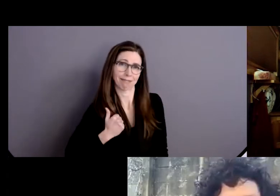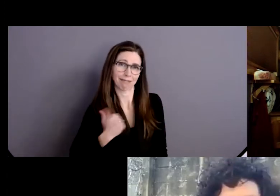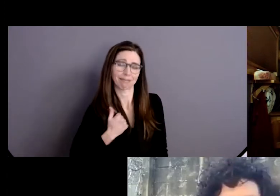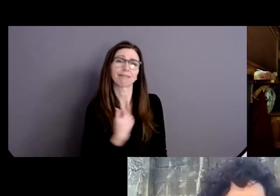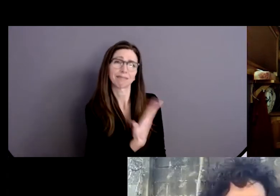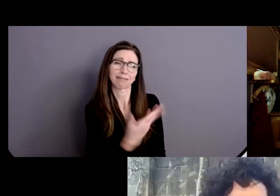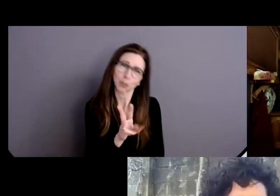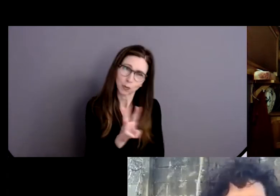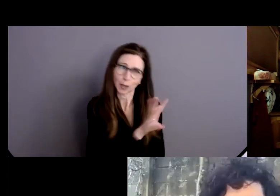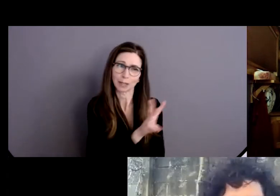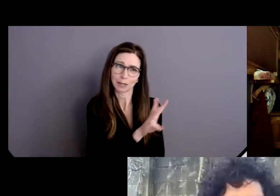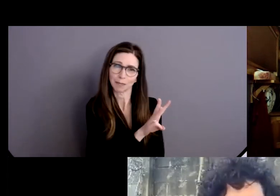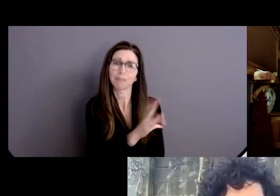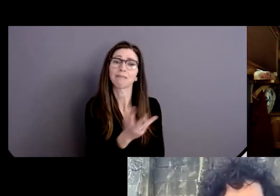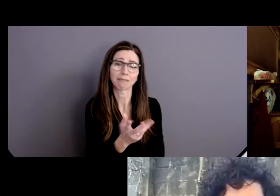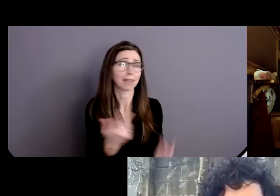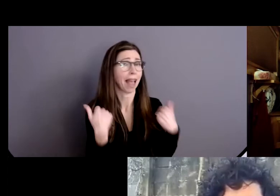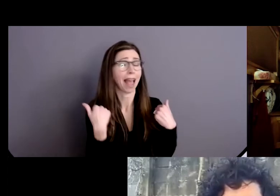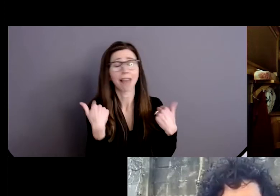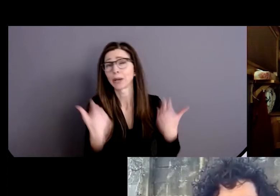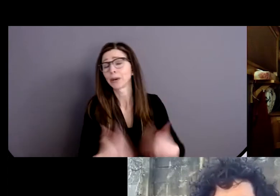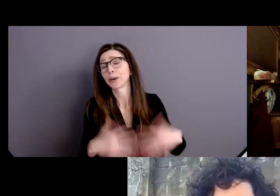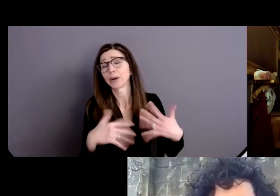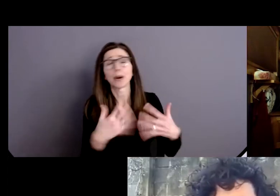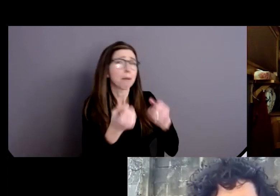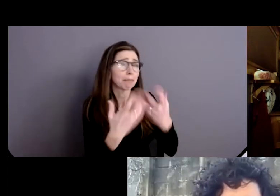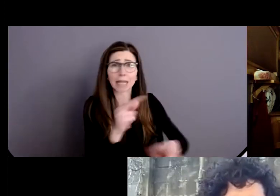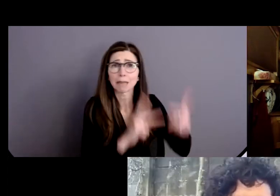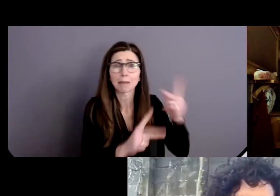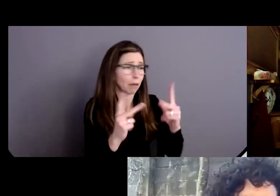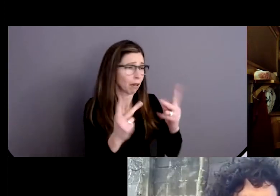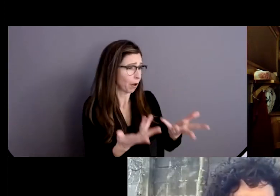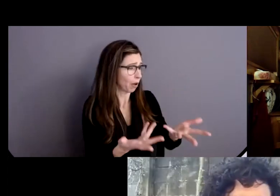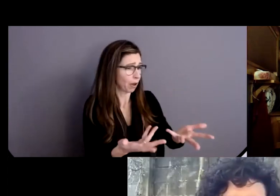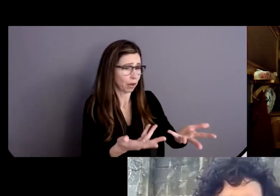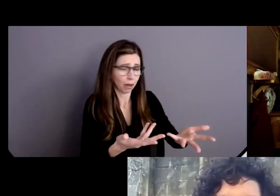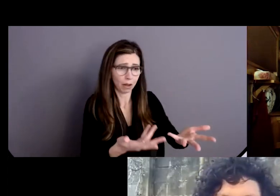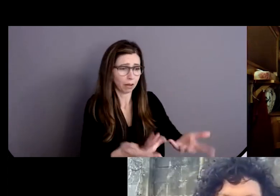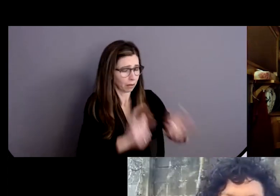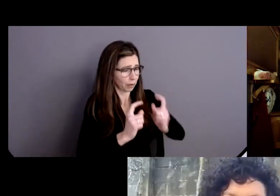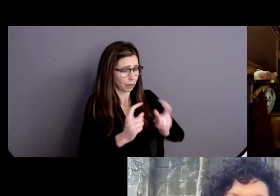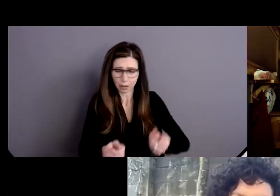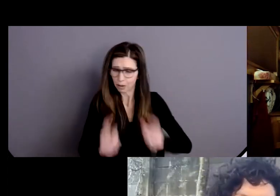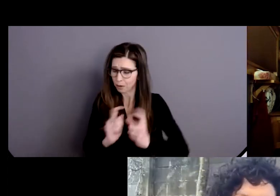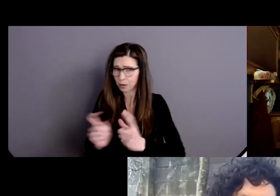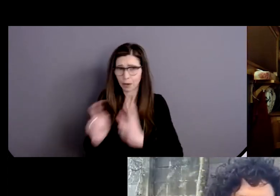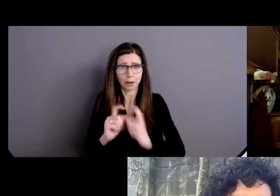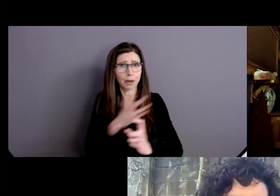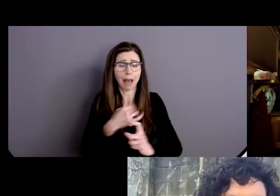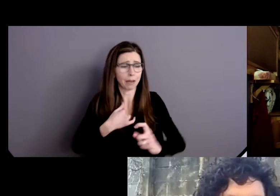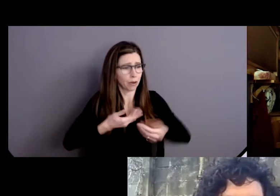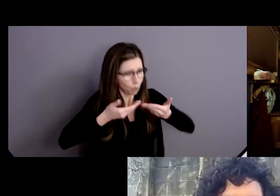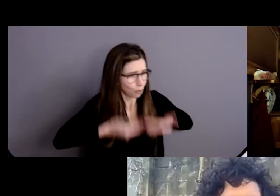I've been overwhelmed with warm-heartedness and generosity and support of host nations and the